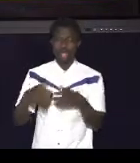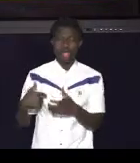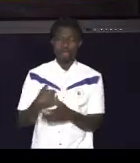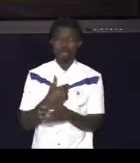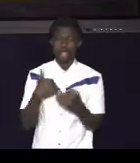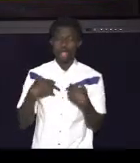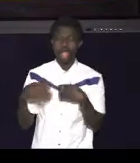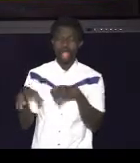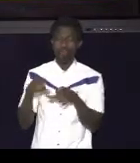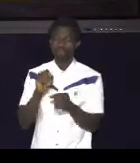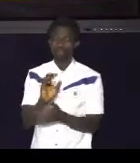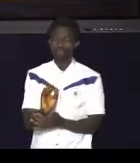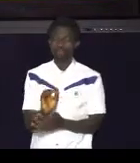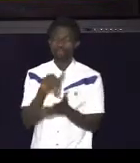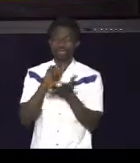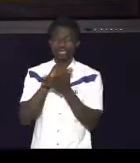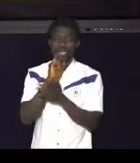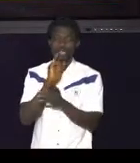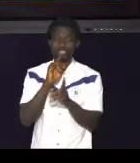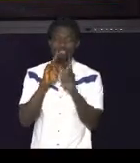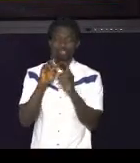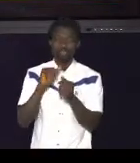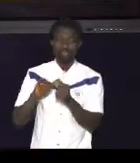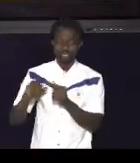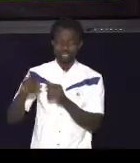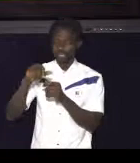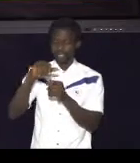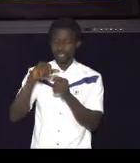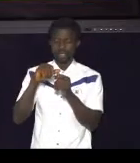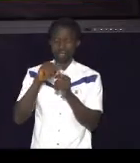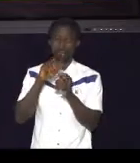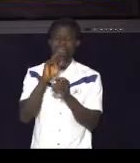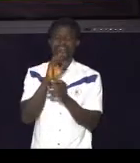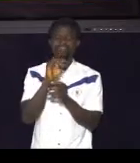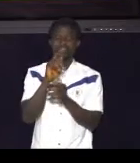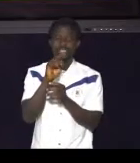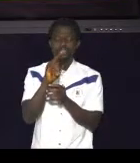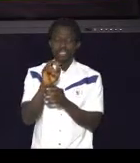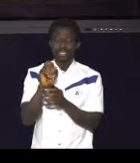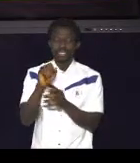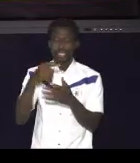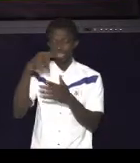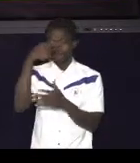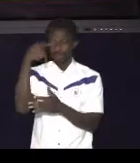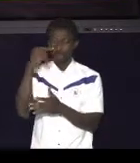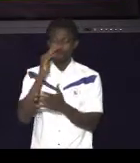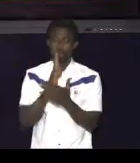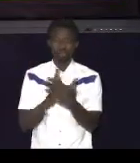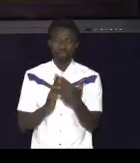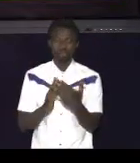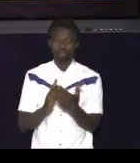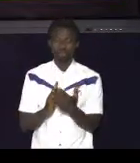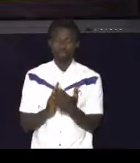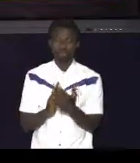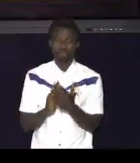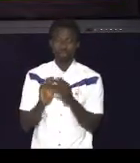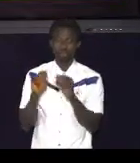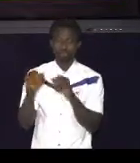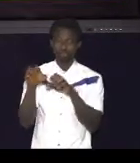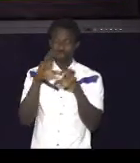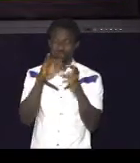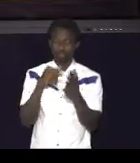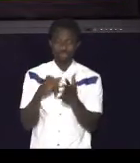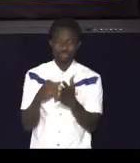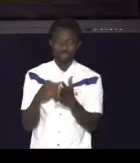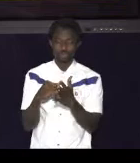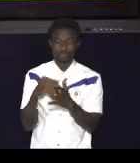done. So that is talking about fitness, because some could do